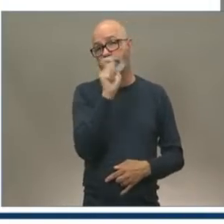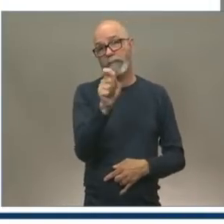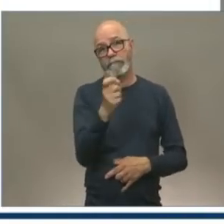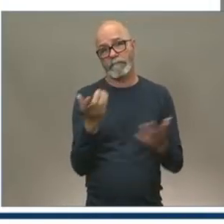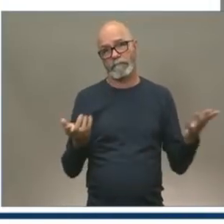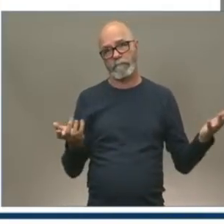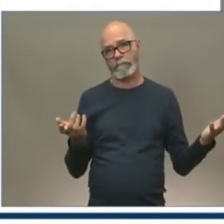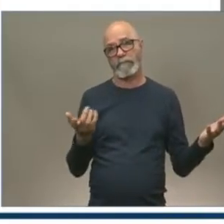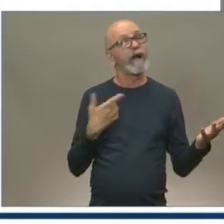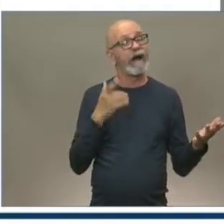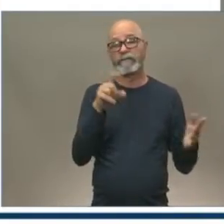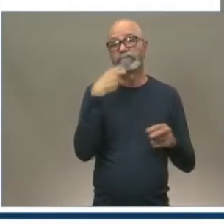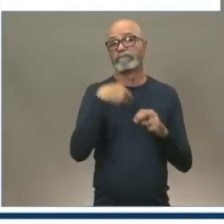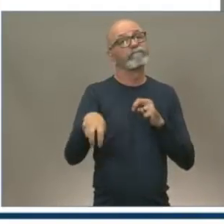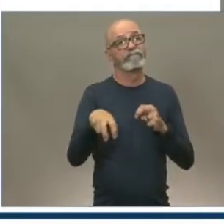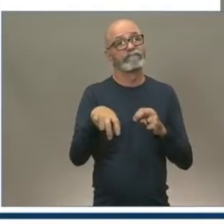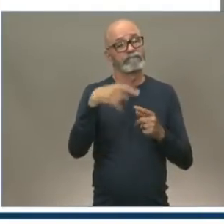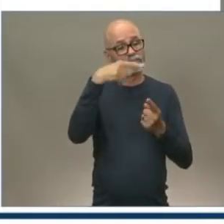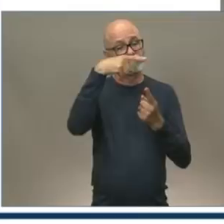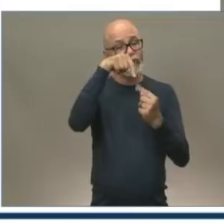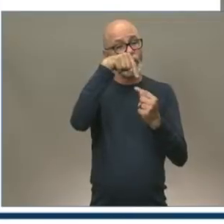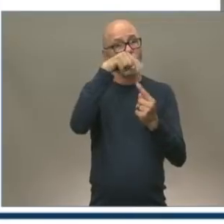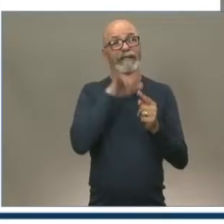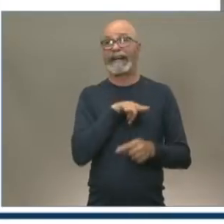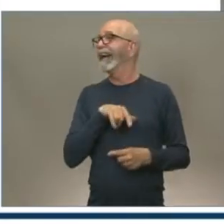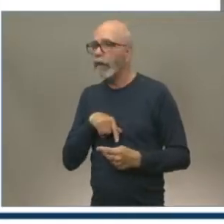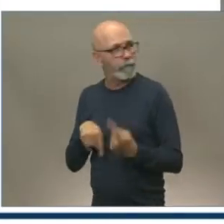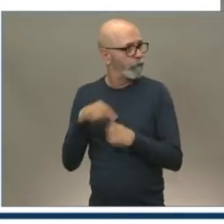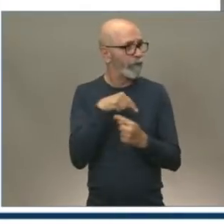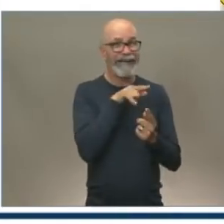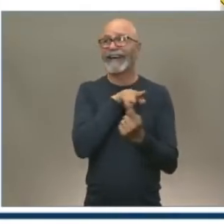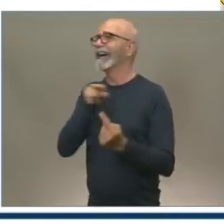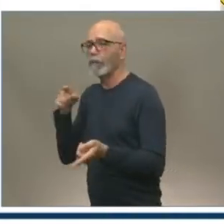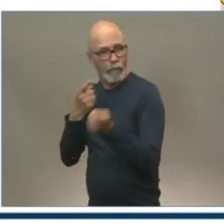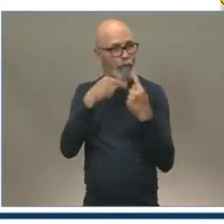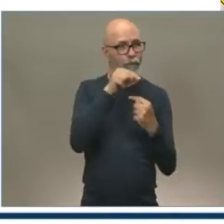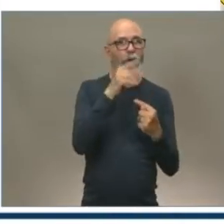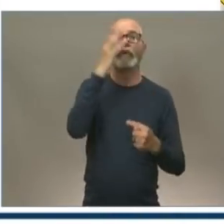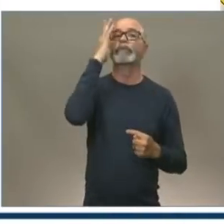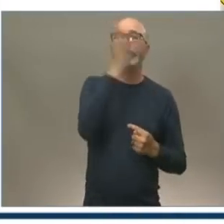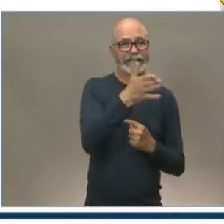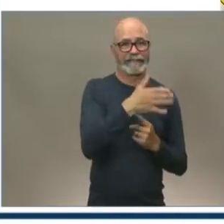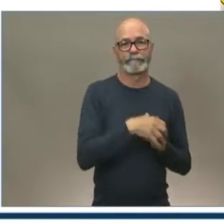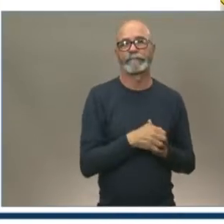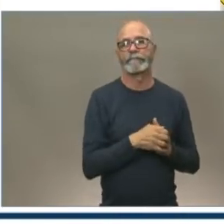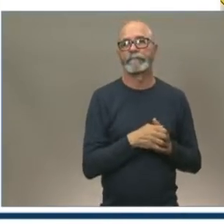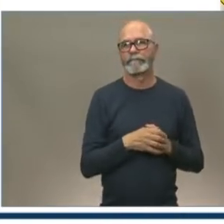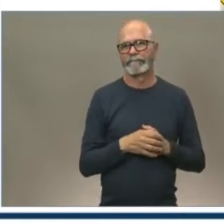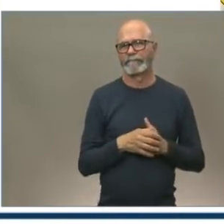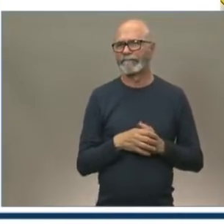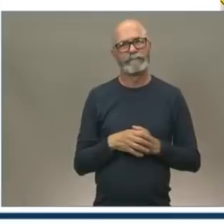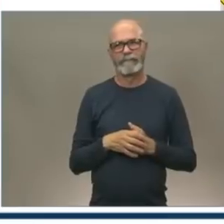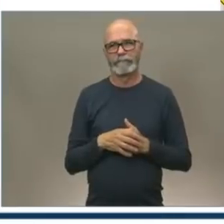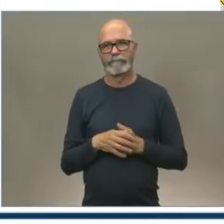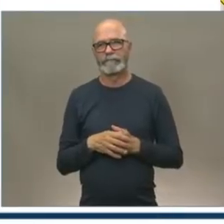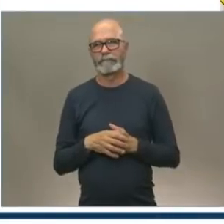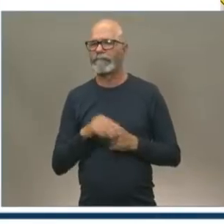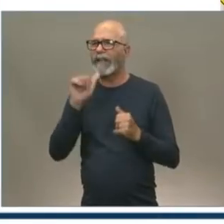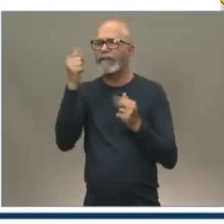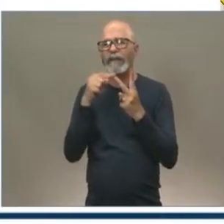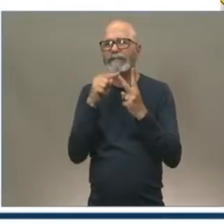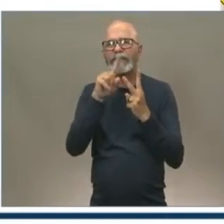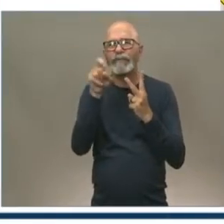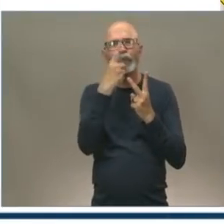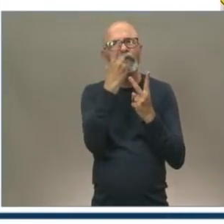to. And sorry, your other question? Why now? If you look around, it's that the volume of